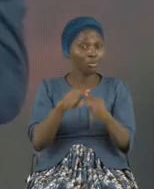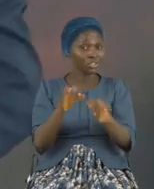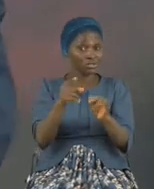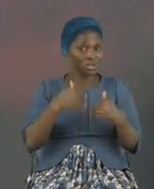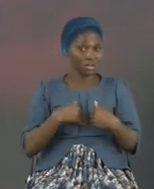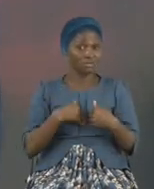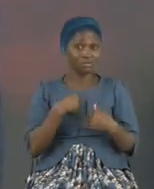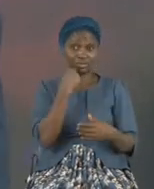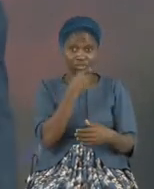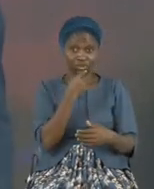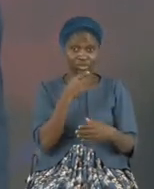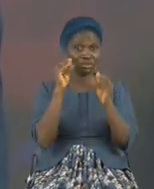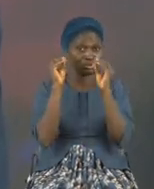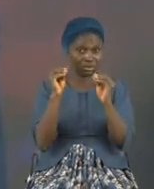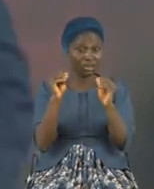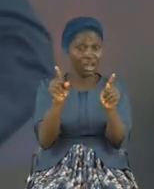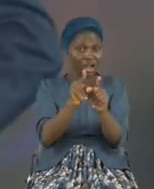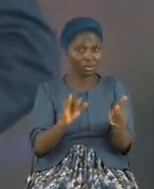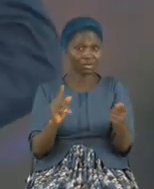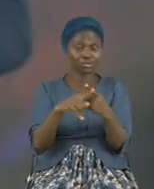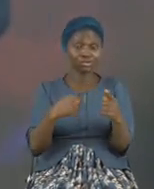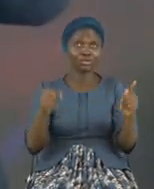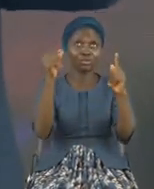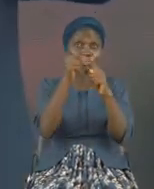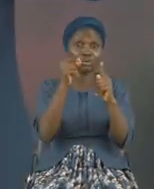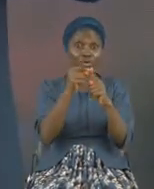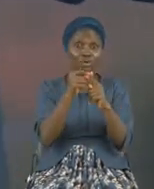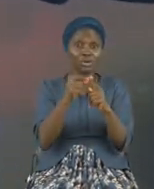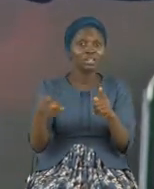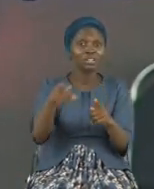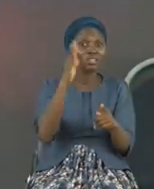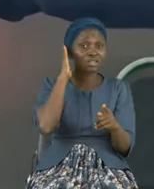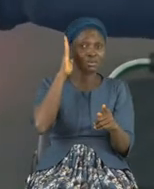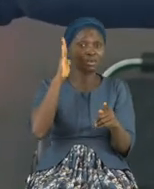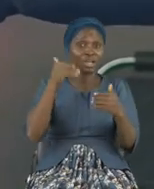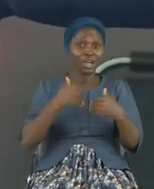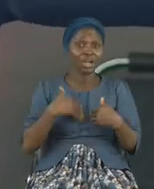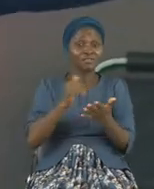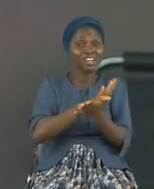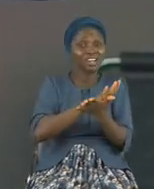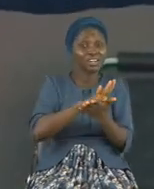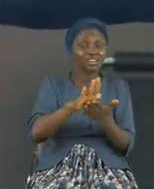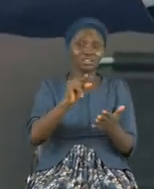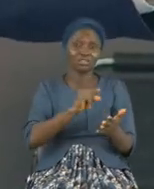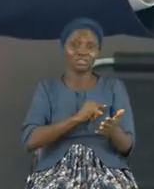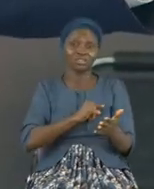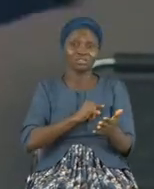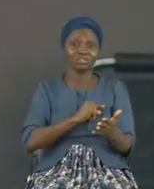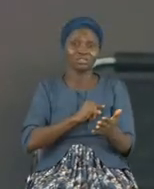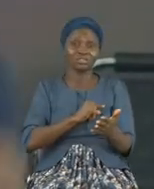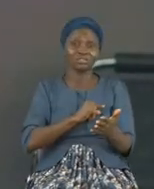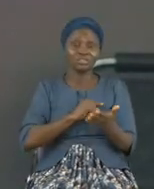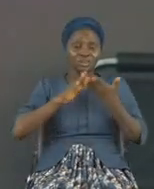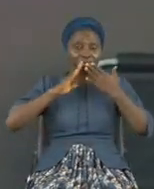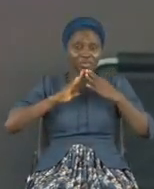have taught according to the word, you will have a clean conscience, serene,